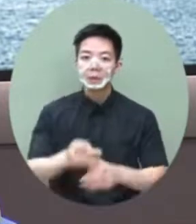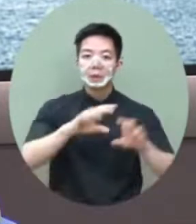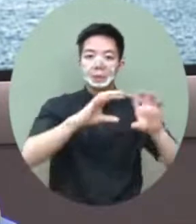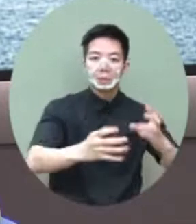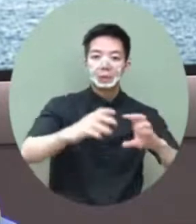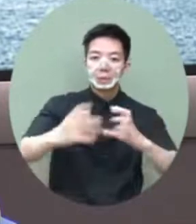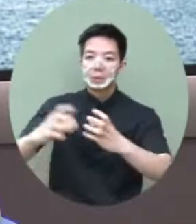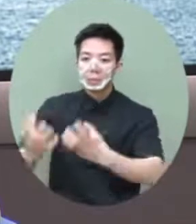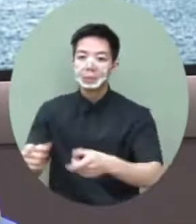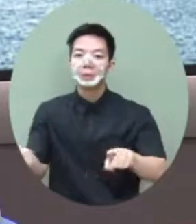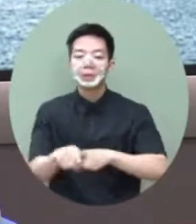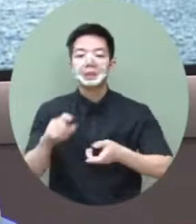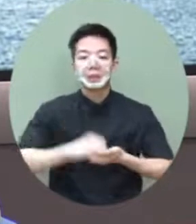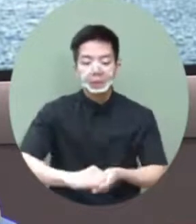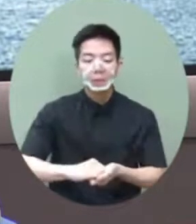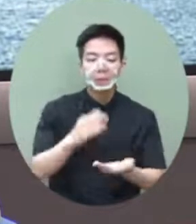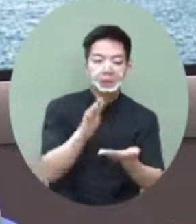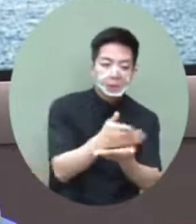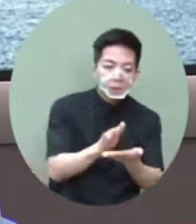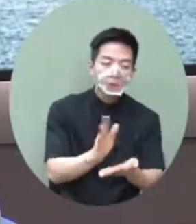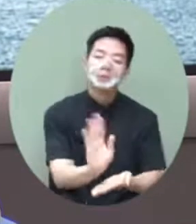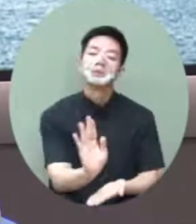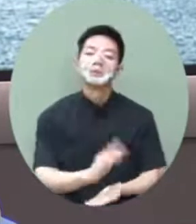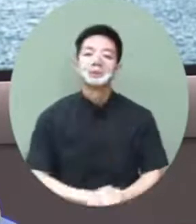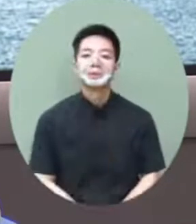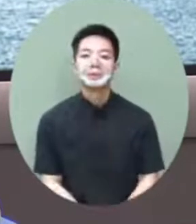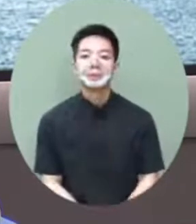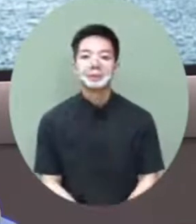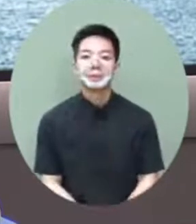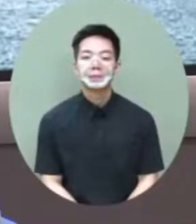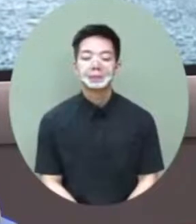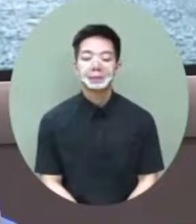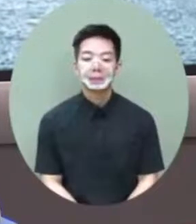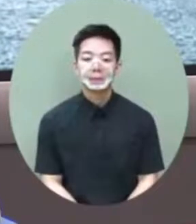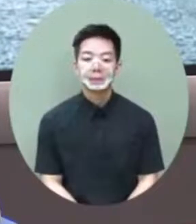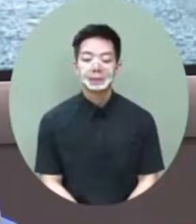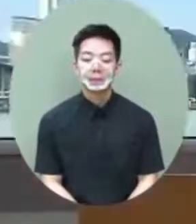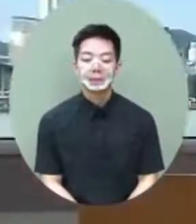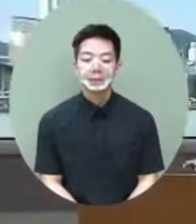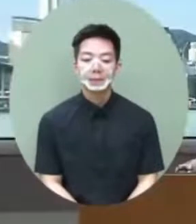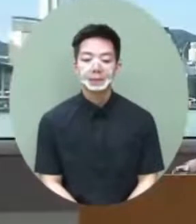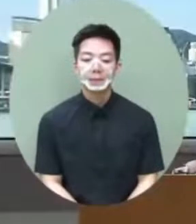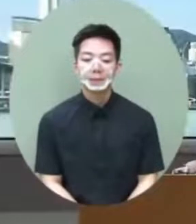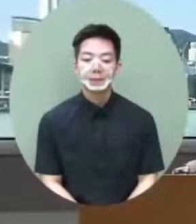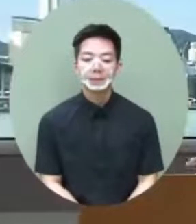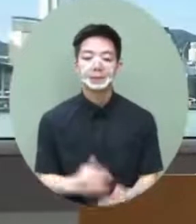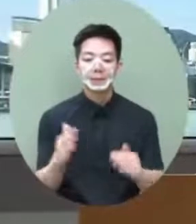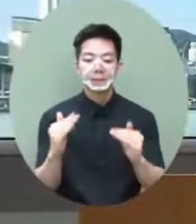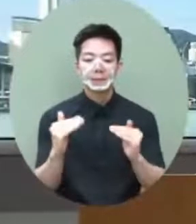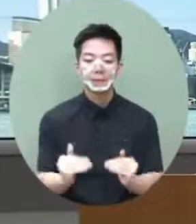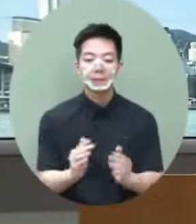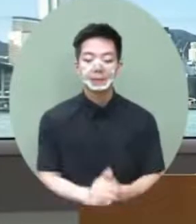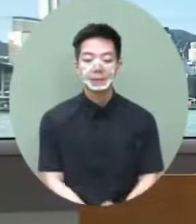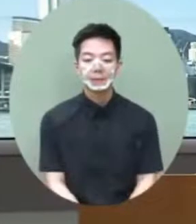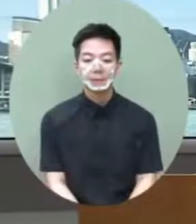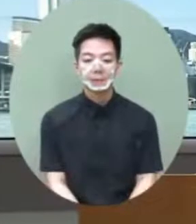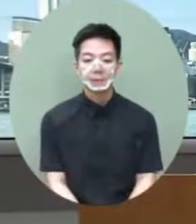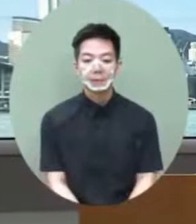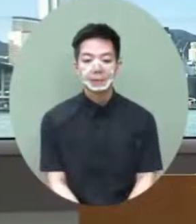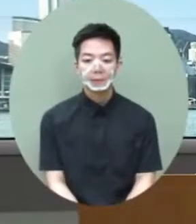And we need cooperation from different quarters in order to succeed. Next